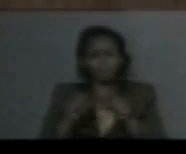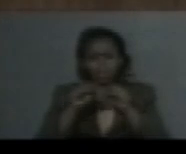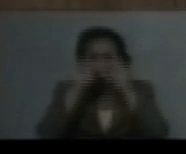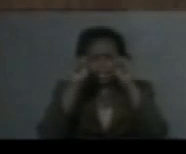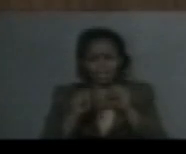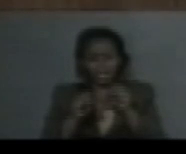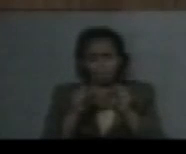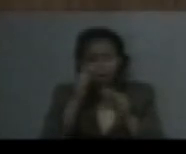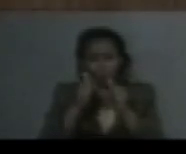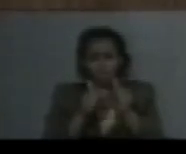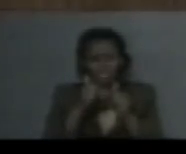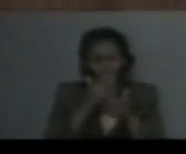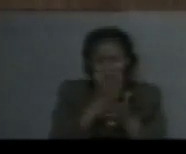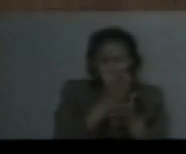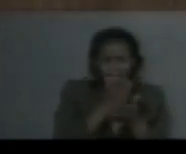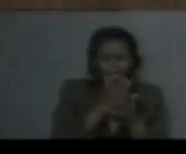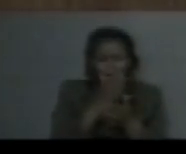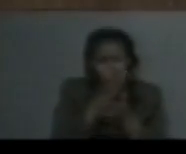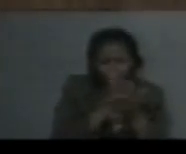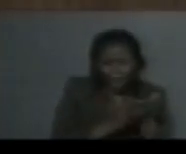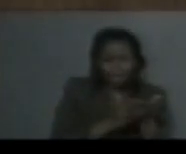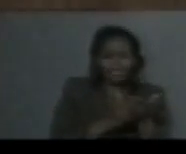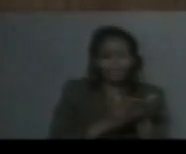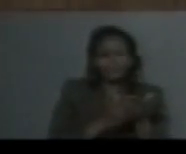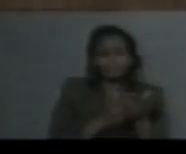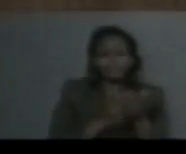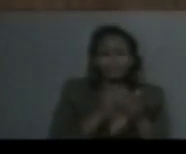was partly electronic, partly manual.